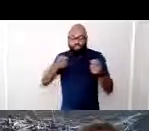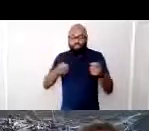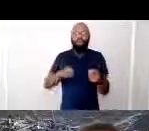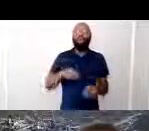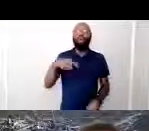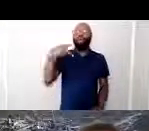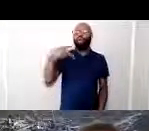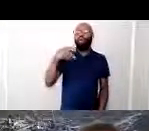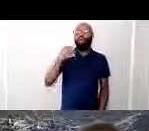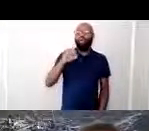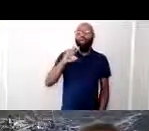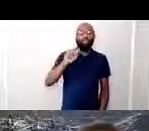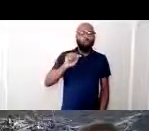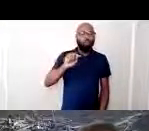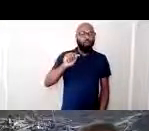on a successful.